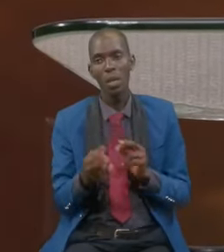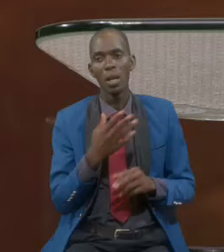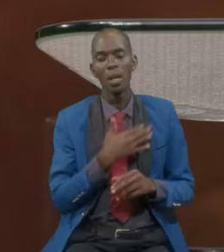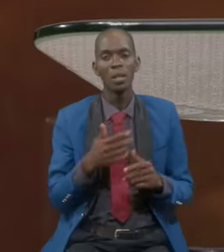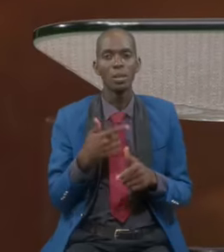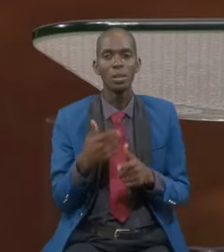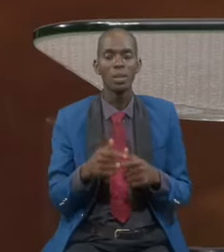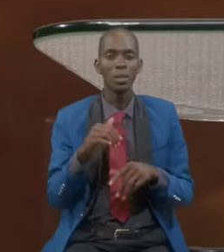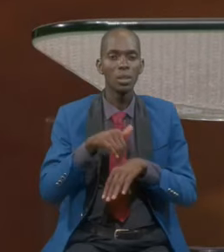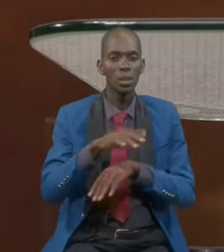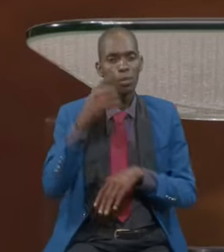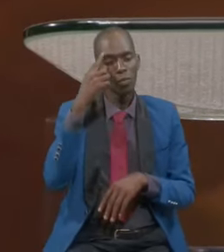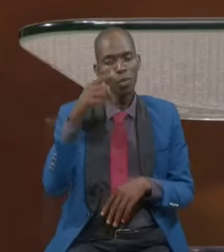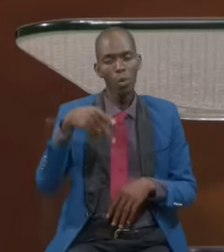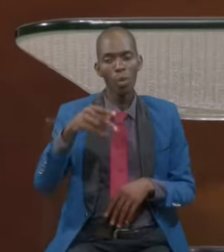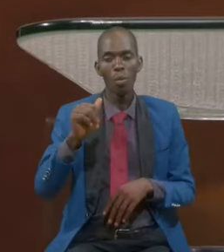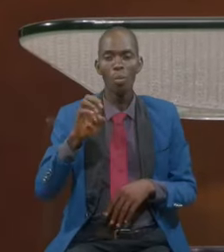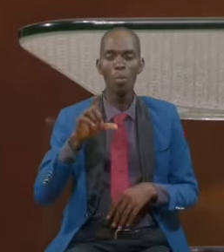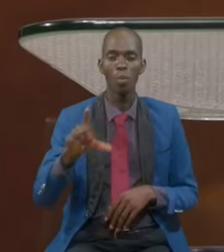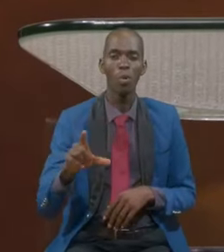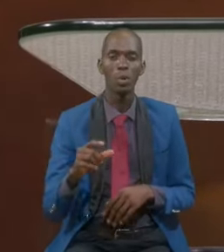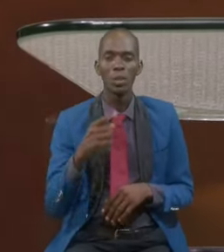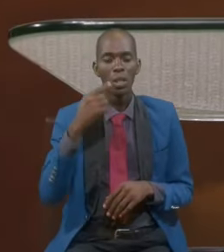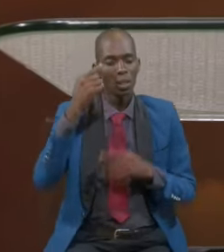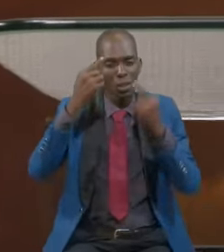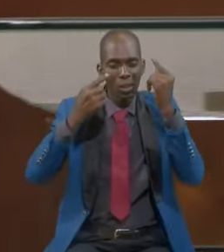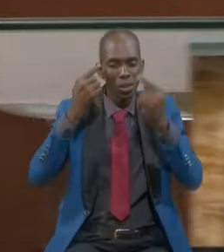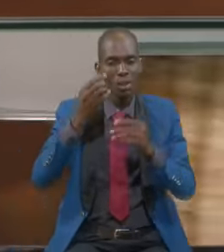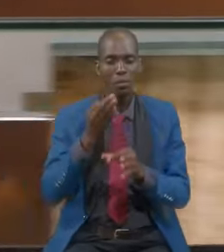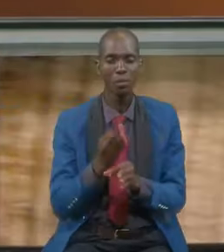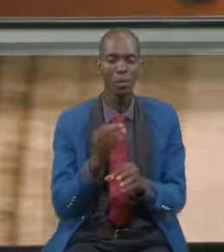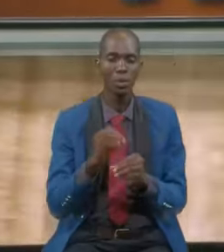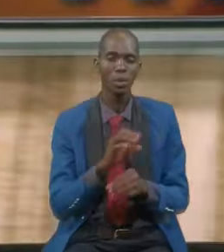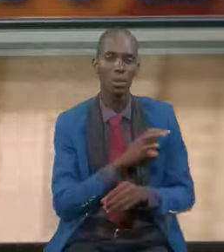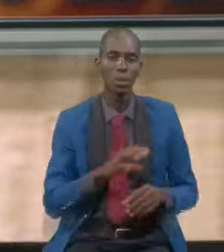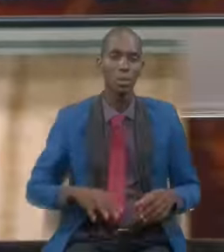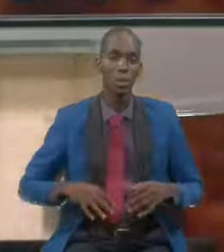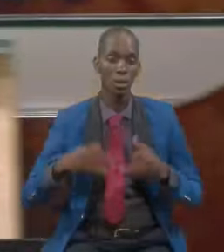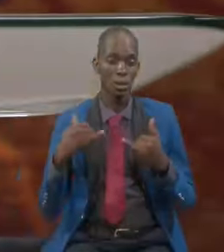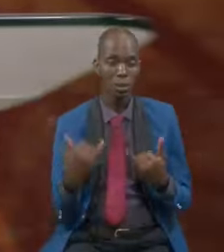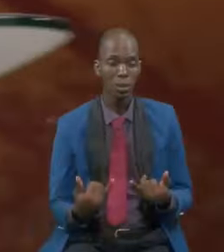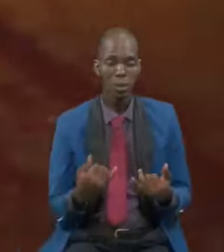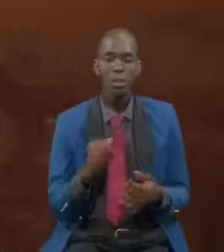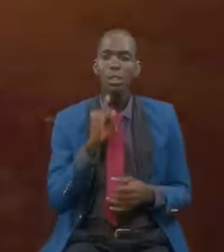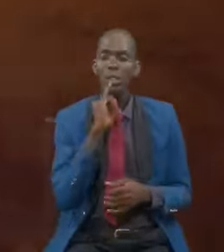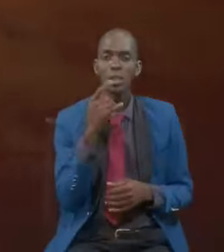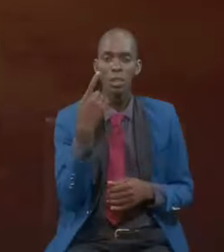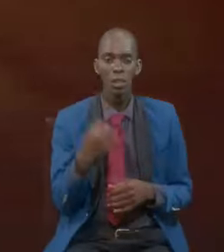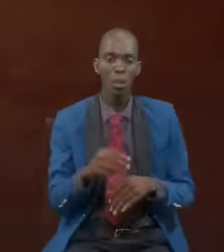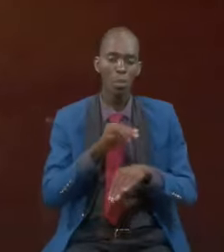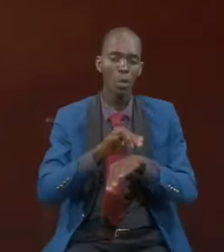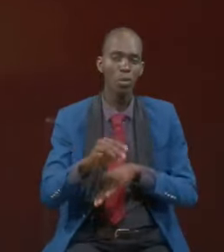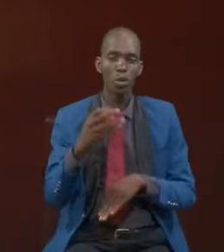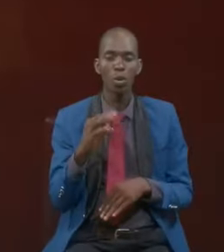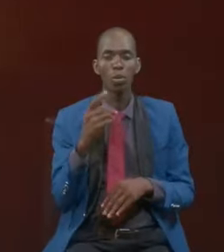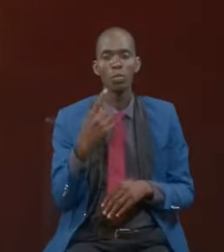for Paul the apostle concerning faith in Christ. Here is now the ministry of the word.